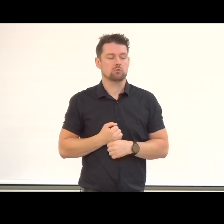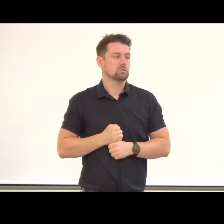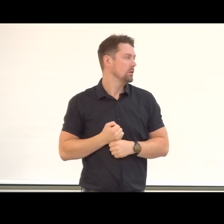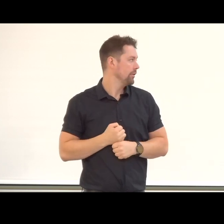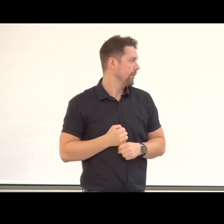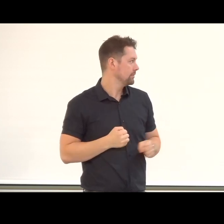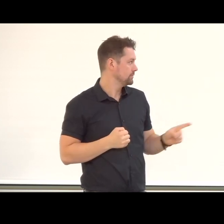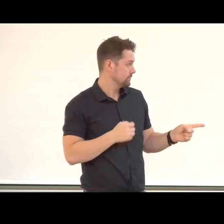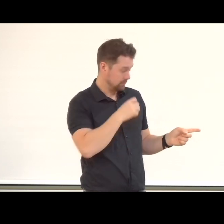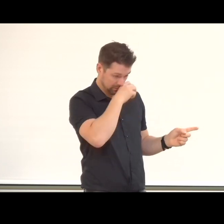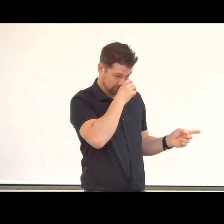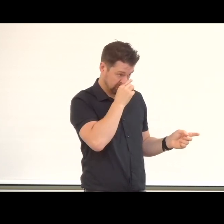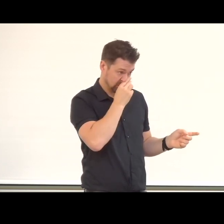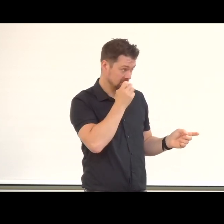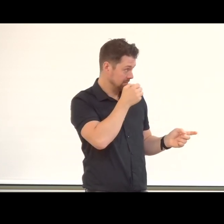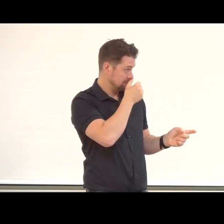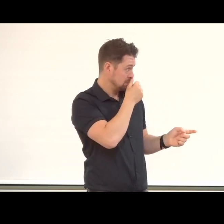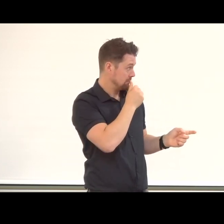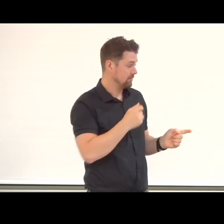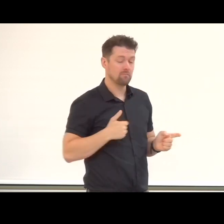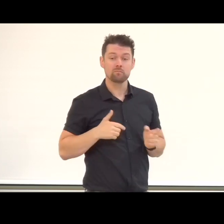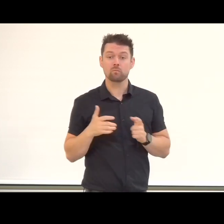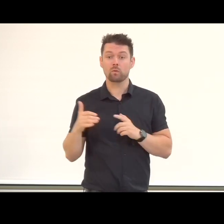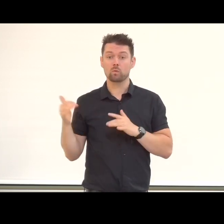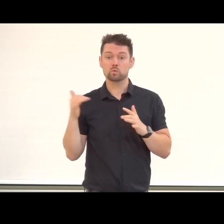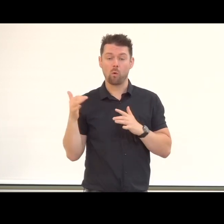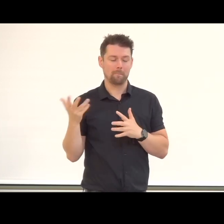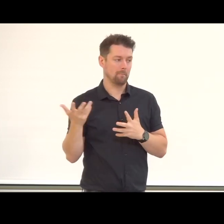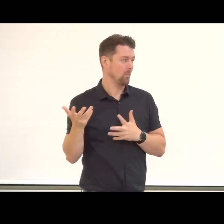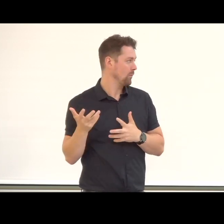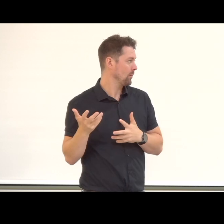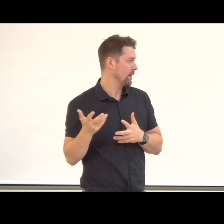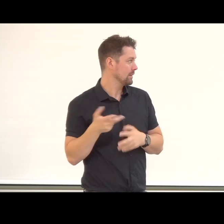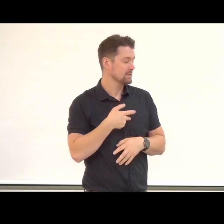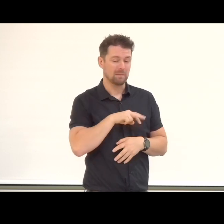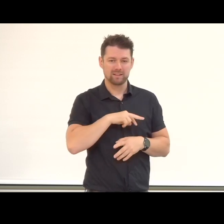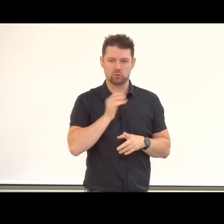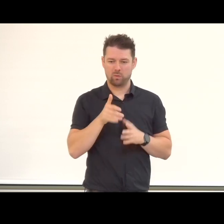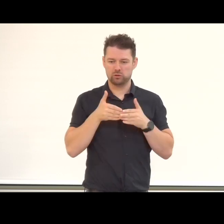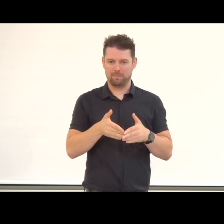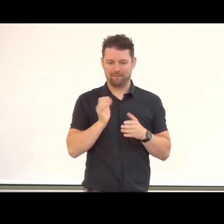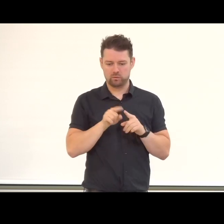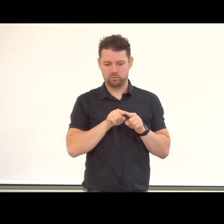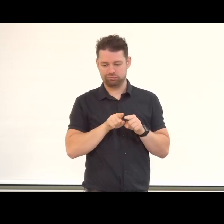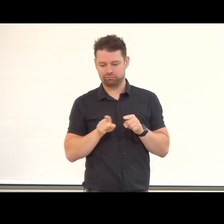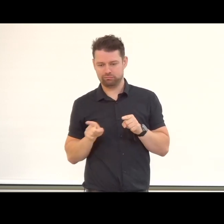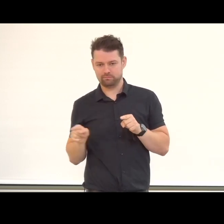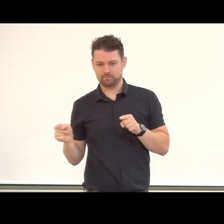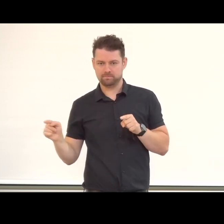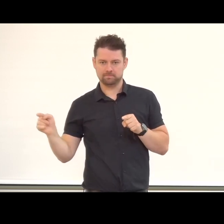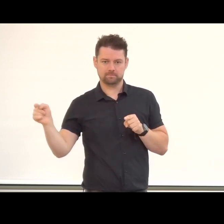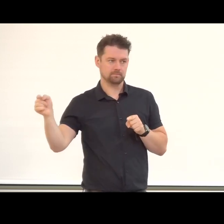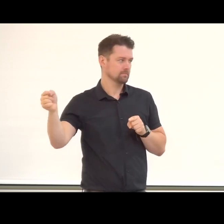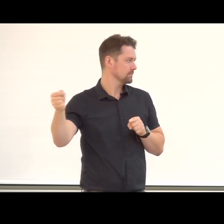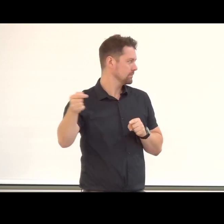like the storm happened in the Atlantic off the coast of Spain, and so the ship went through the Gibraltar Strait and anchored somewhere next to, I